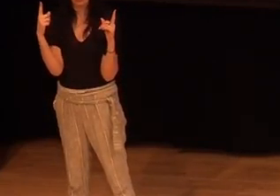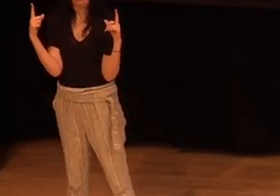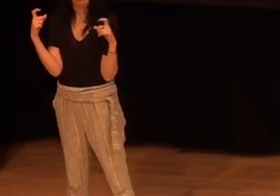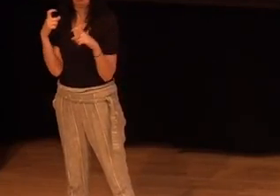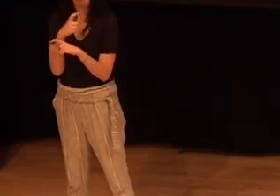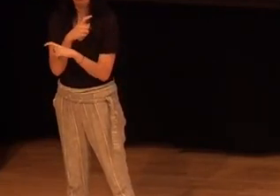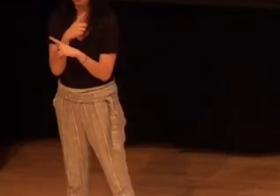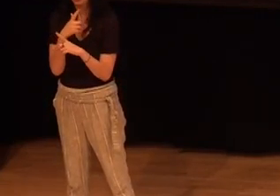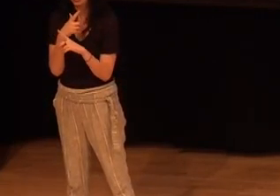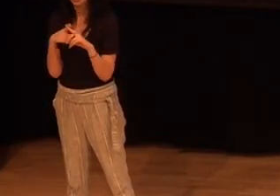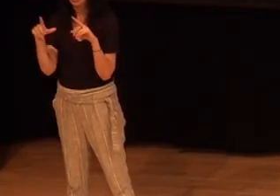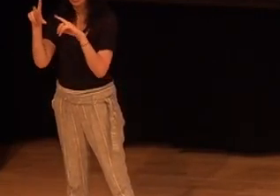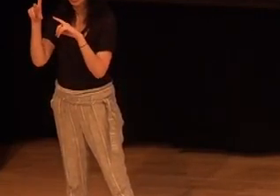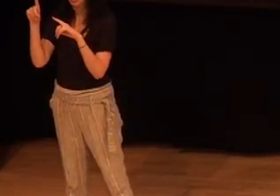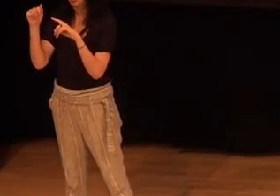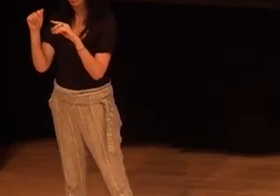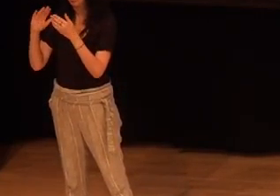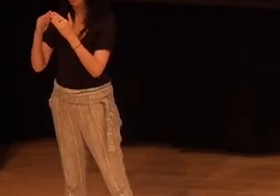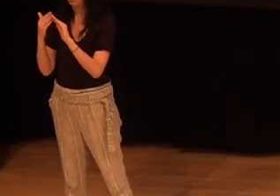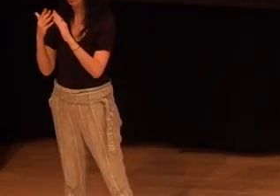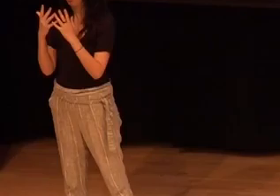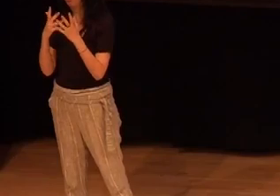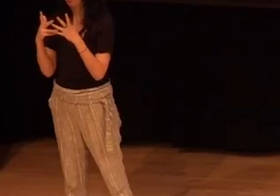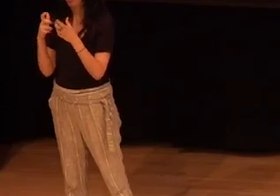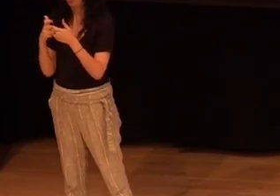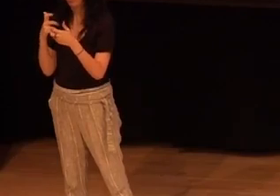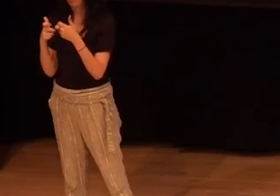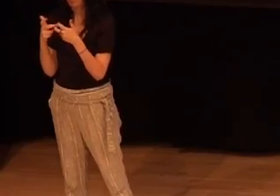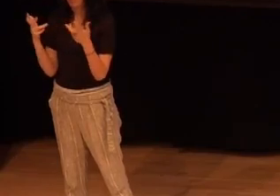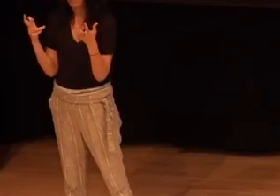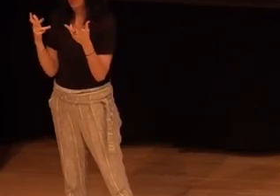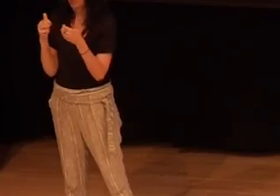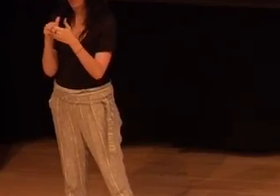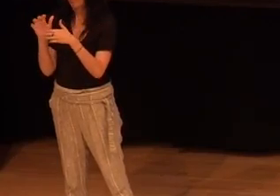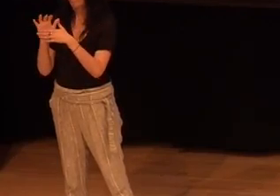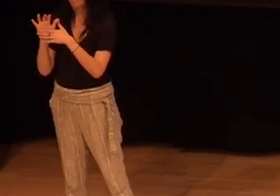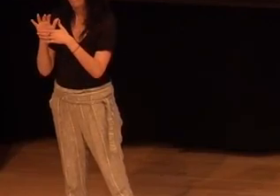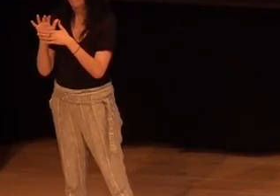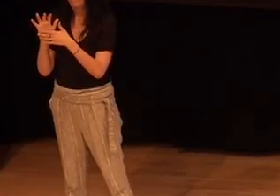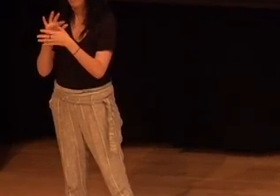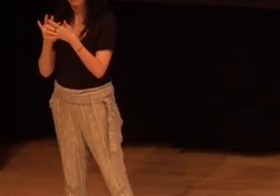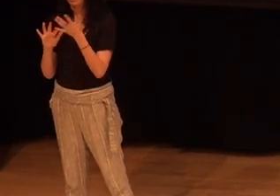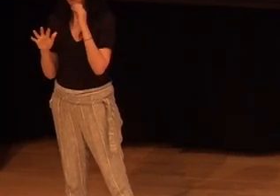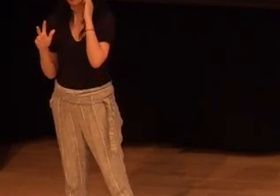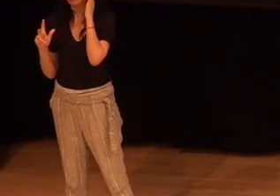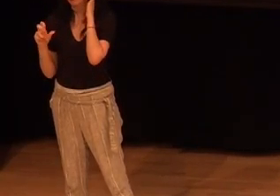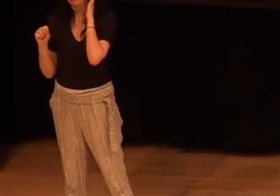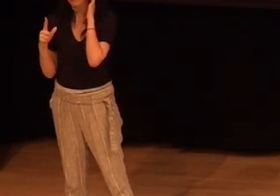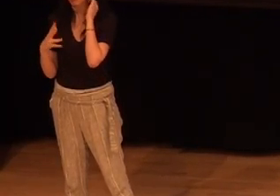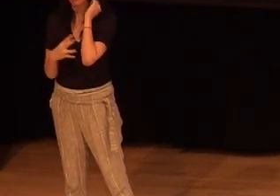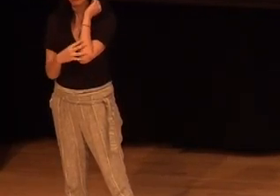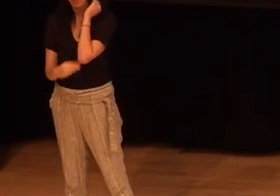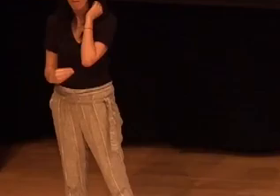making the disability community a mainstream minority is the problem, as the film mentions, of widespread poverty